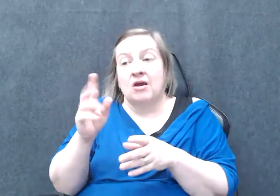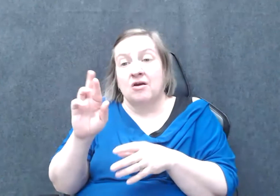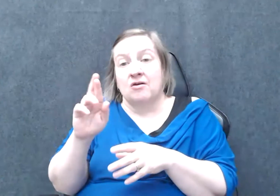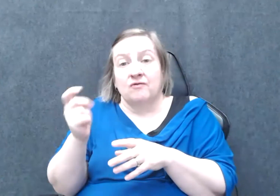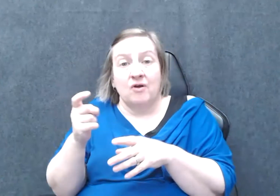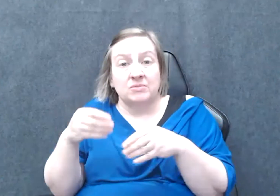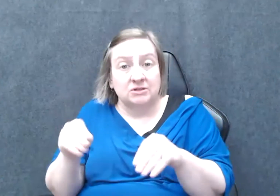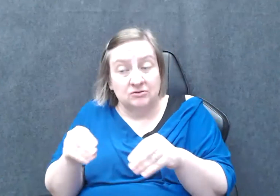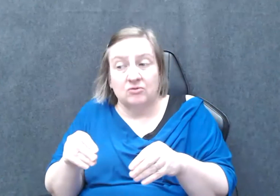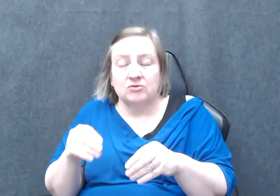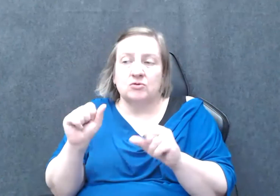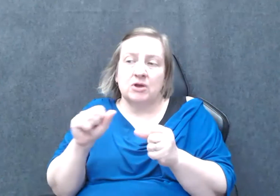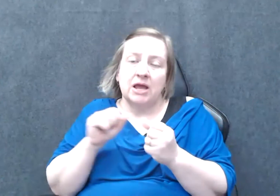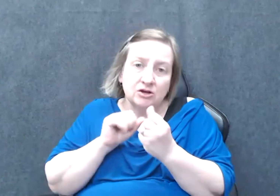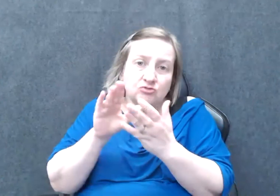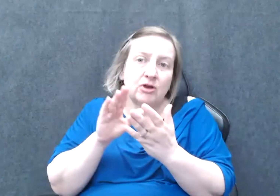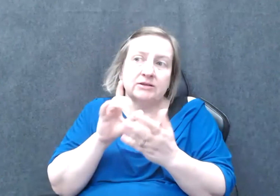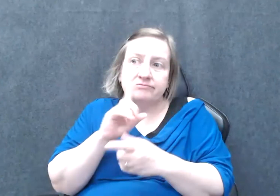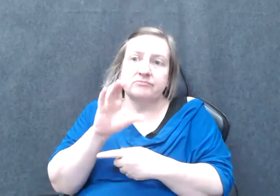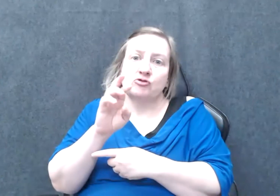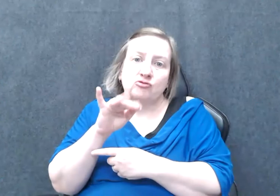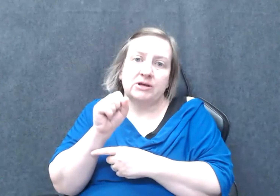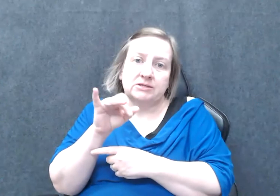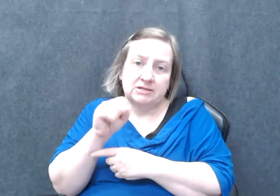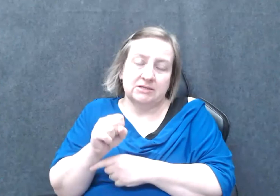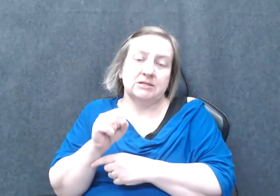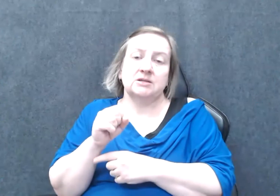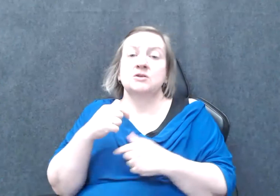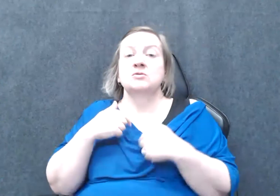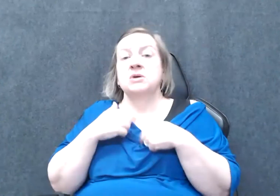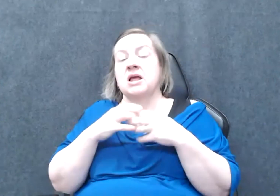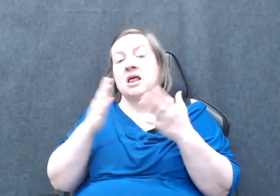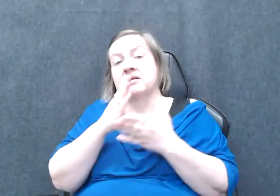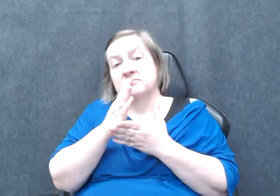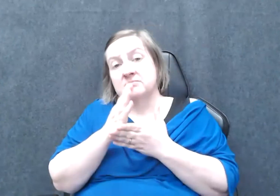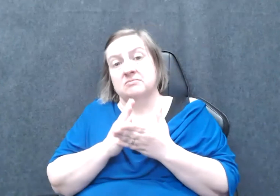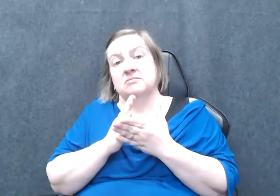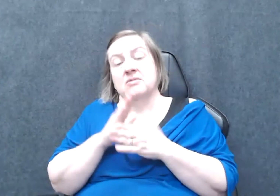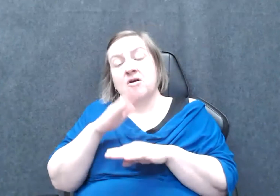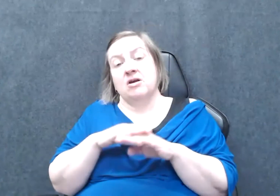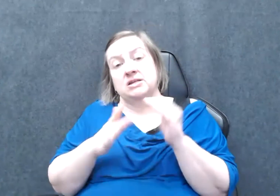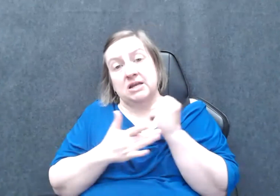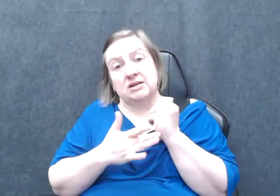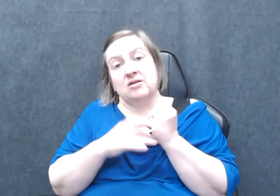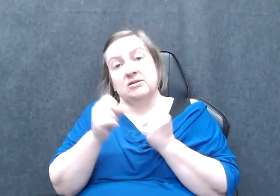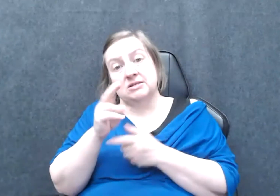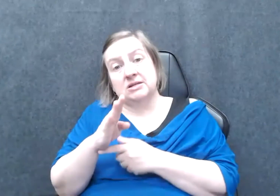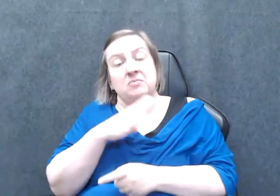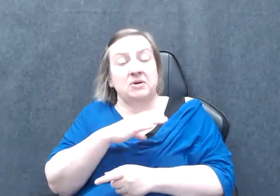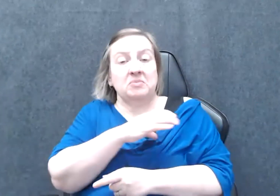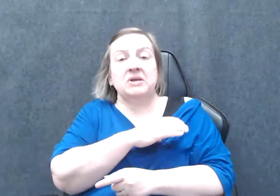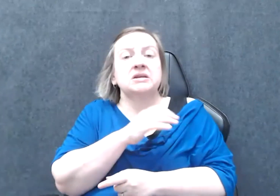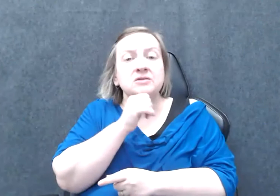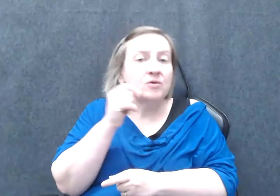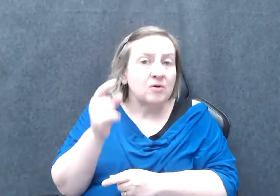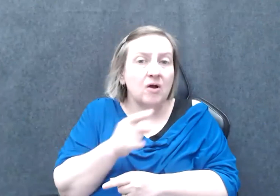actually address the crisis. So, and to me, a lot of people who are on that technology subcommittee don't necessarily